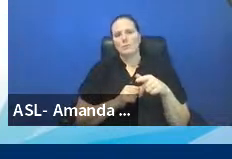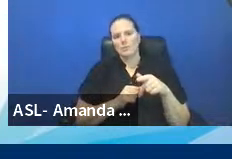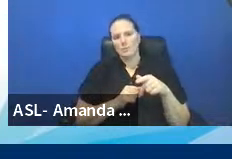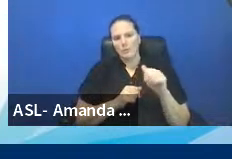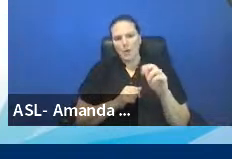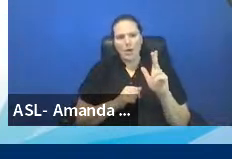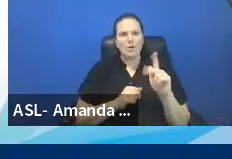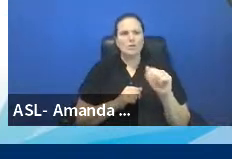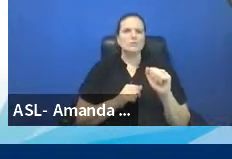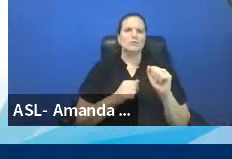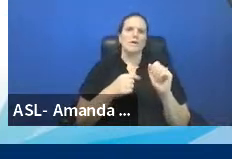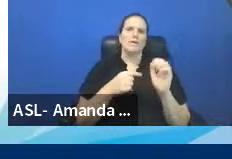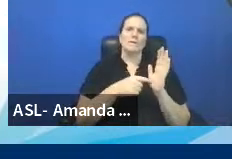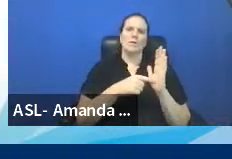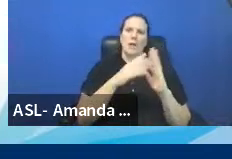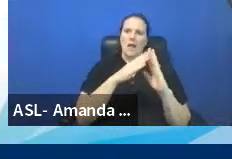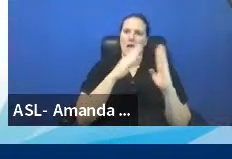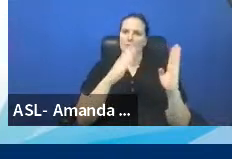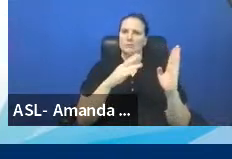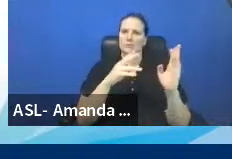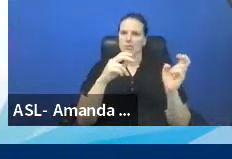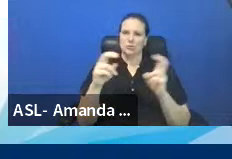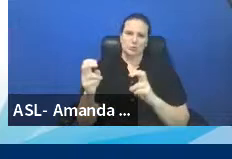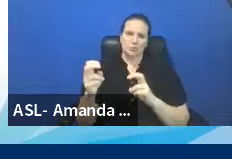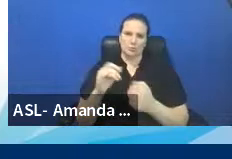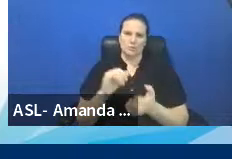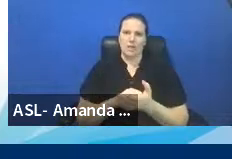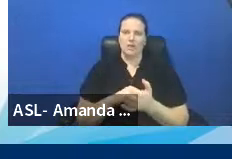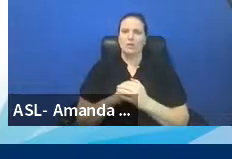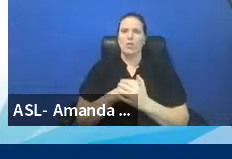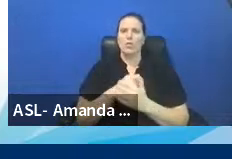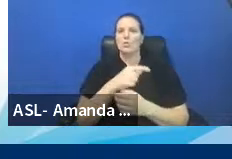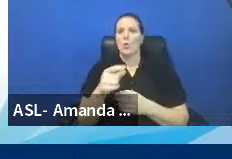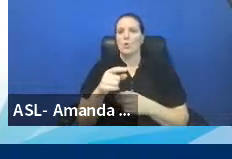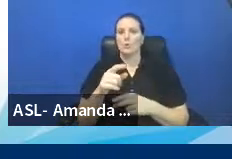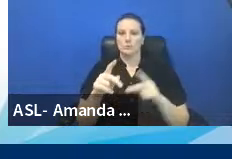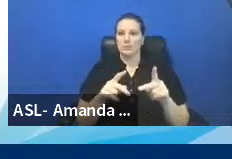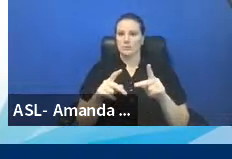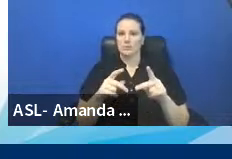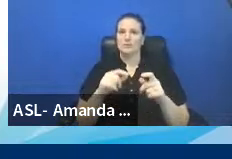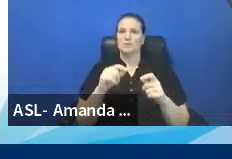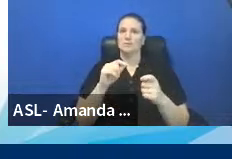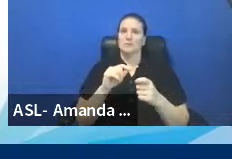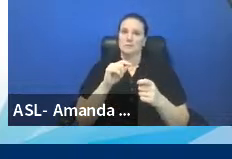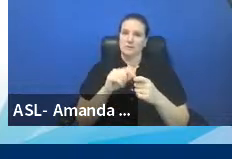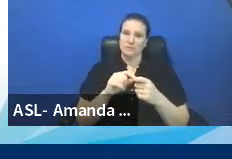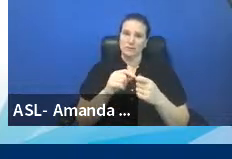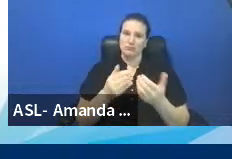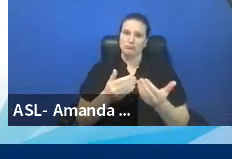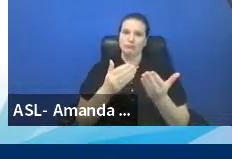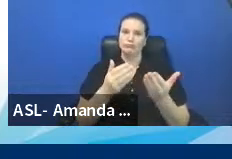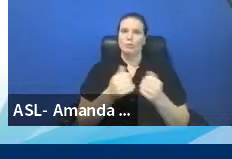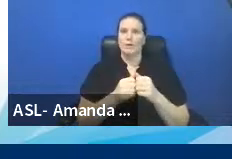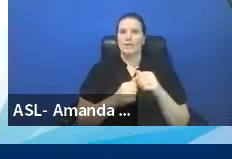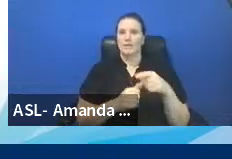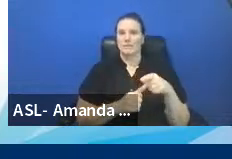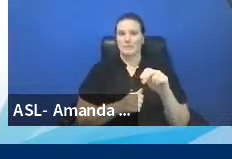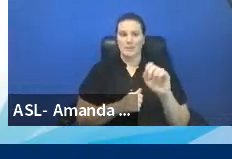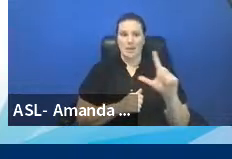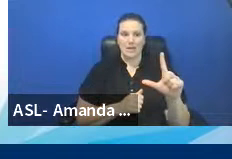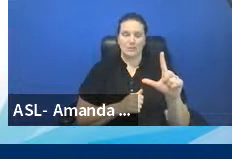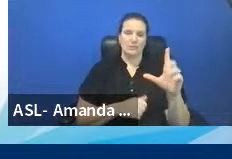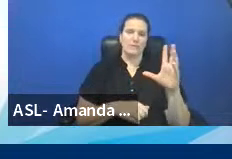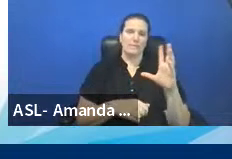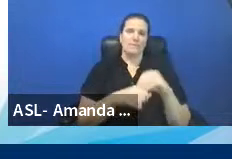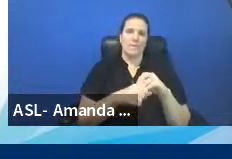housing, affordable housing issues. So those folks are specifically brought on this panel to dive